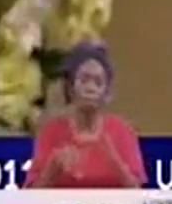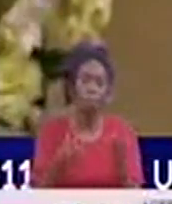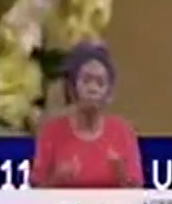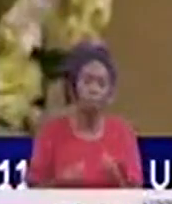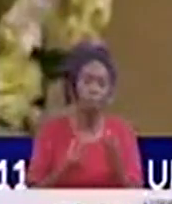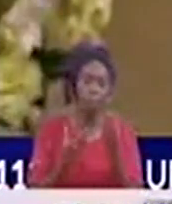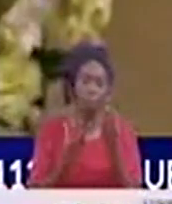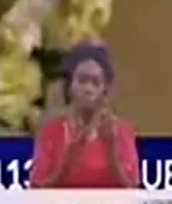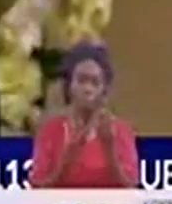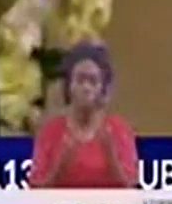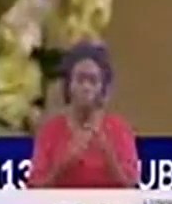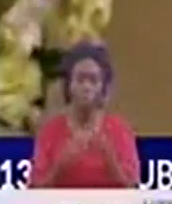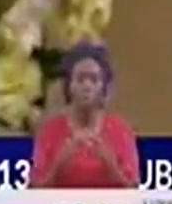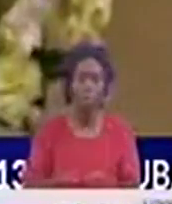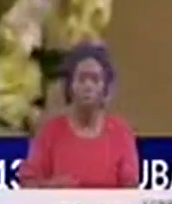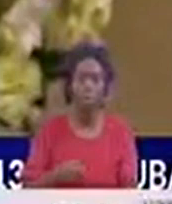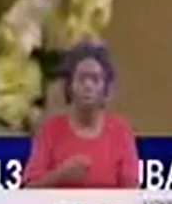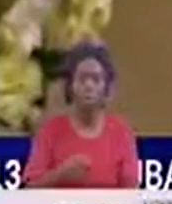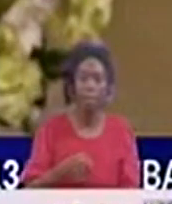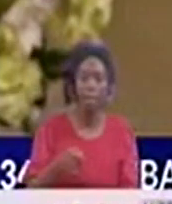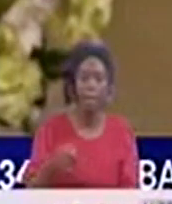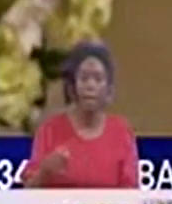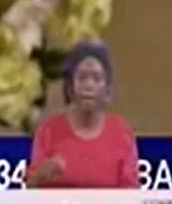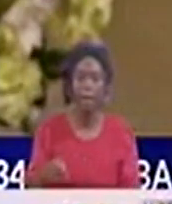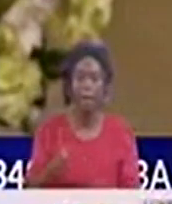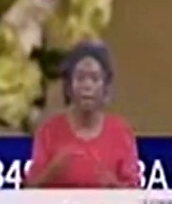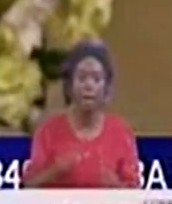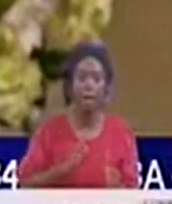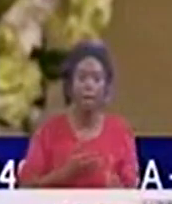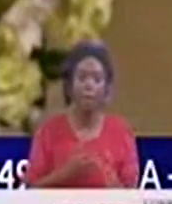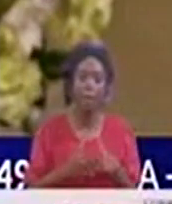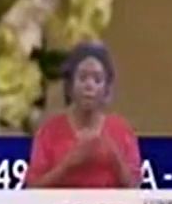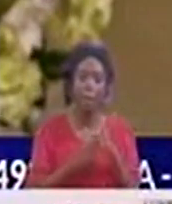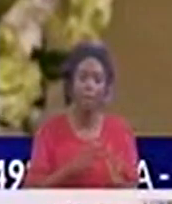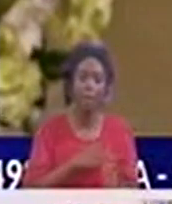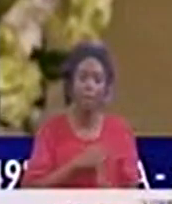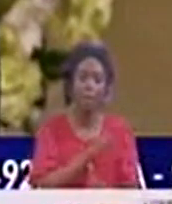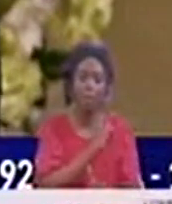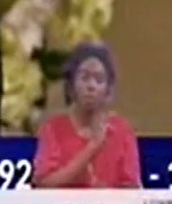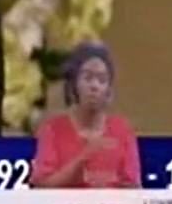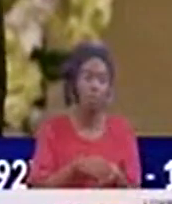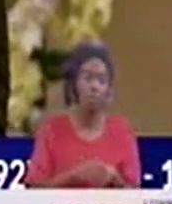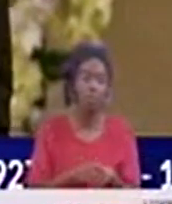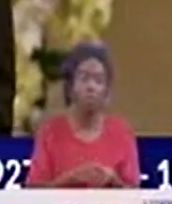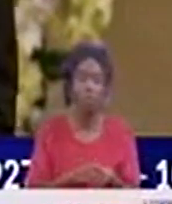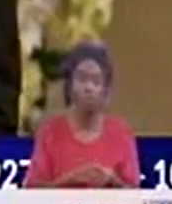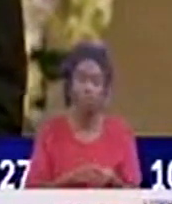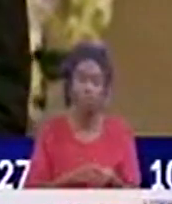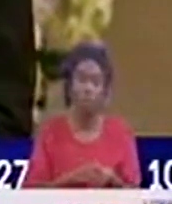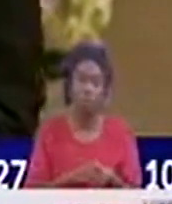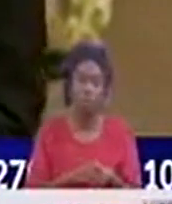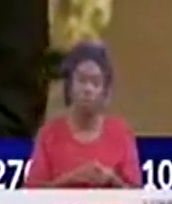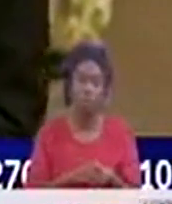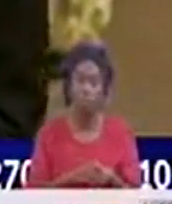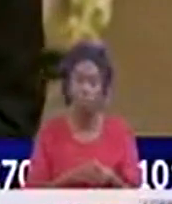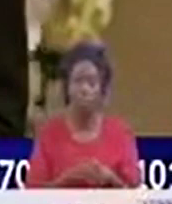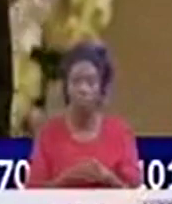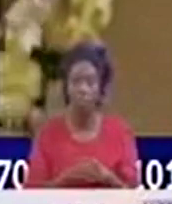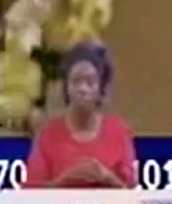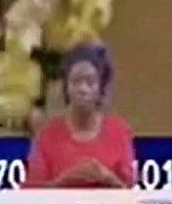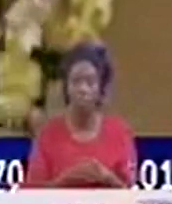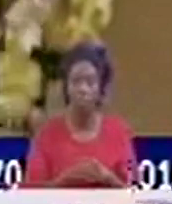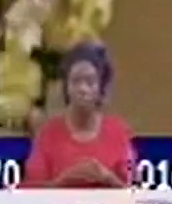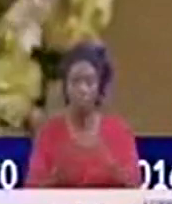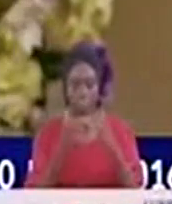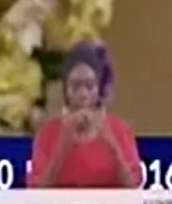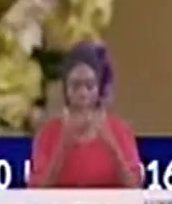and offering into the bag that are being passed around by our leaders and our ushers. Ensure you are not passed by.